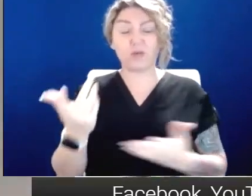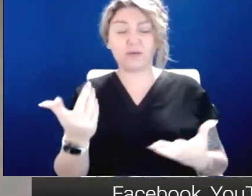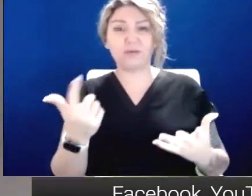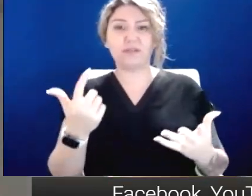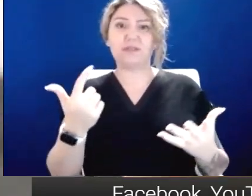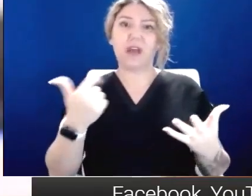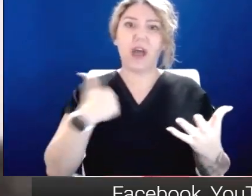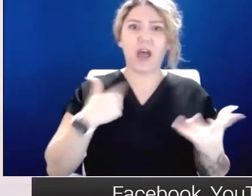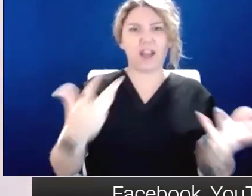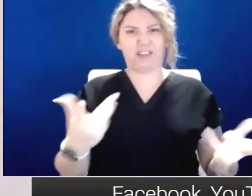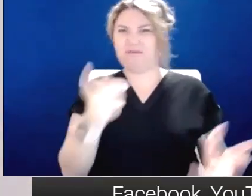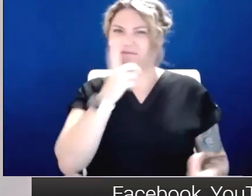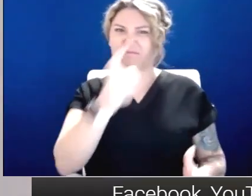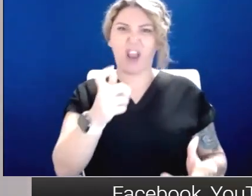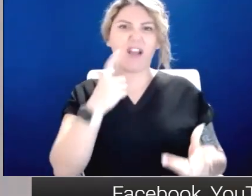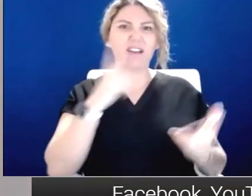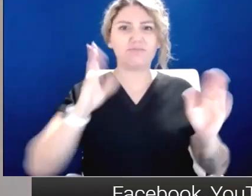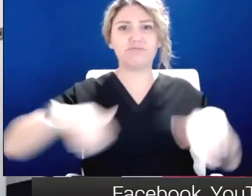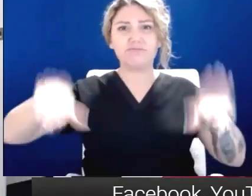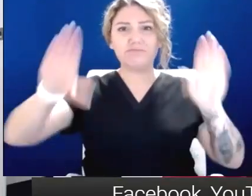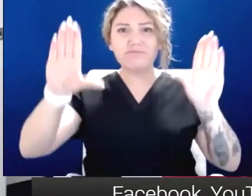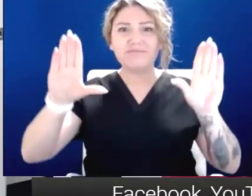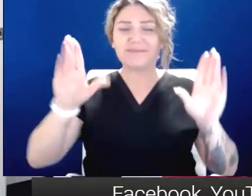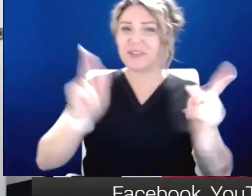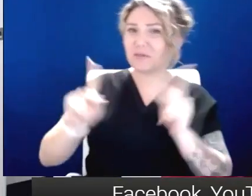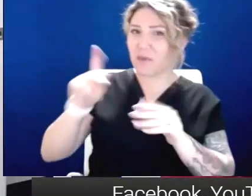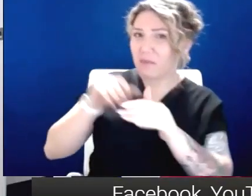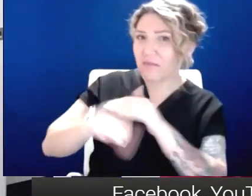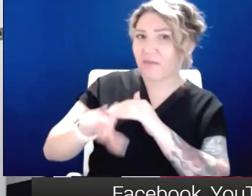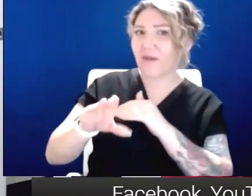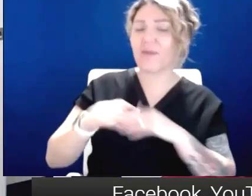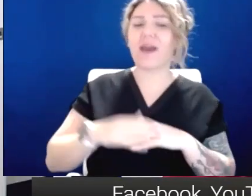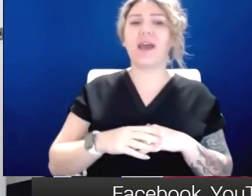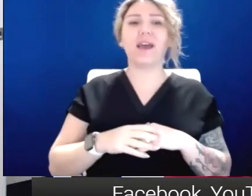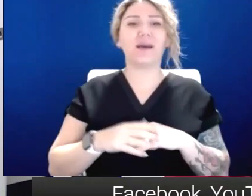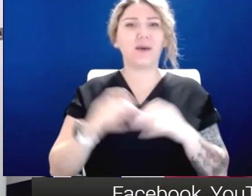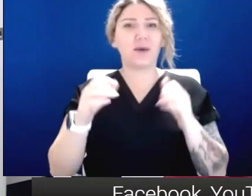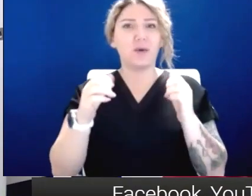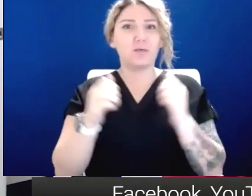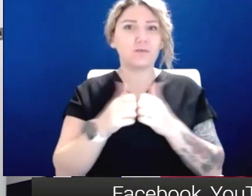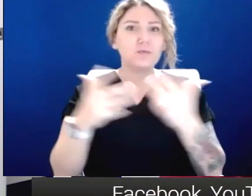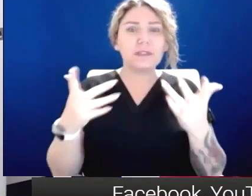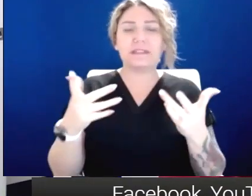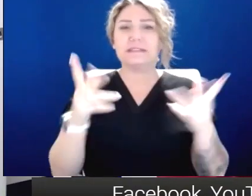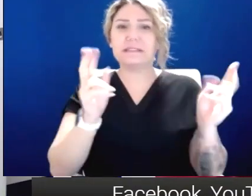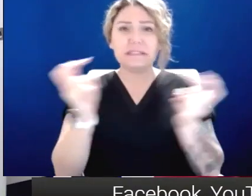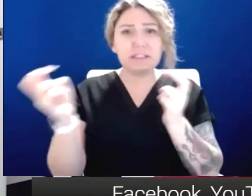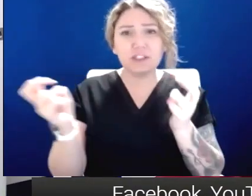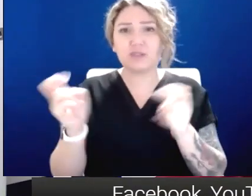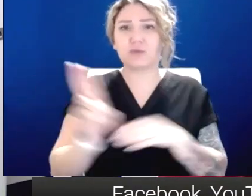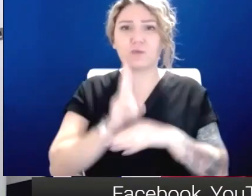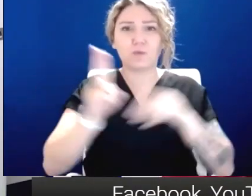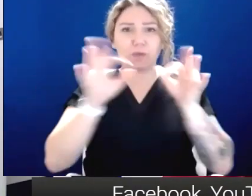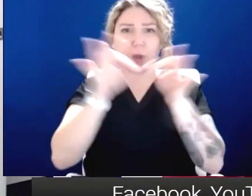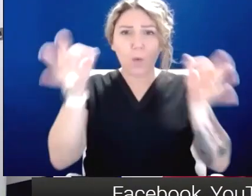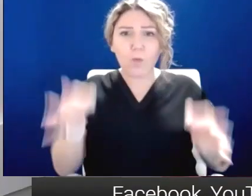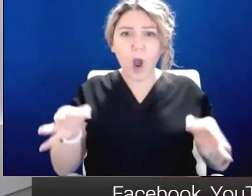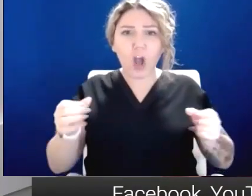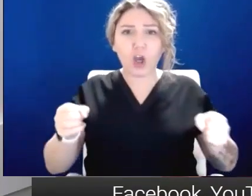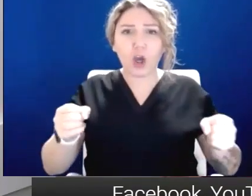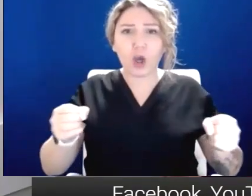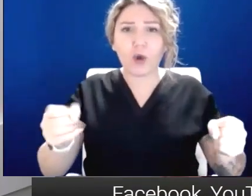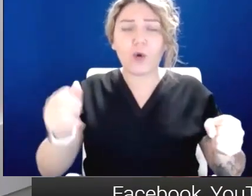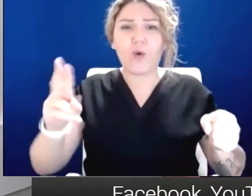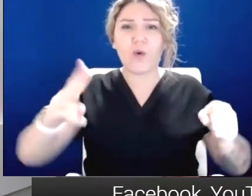I wasn't going to let it get the best of me. People come in and, with balance issues, using a walker or some other device,